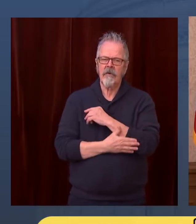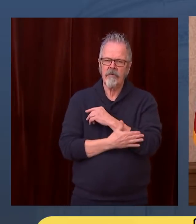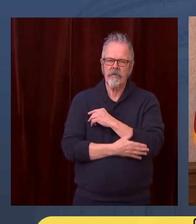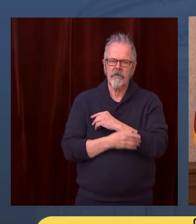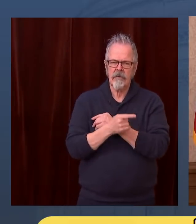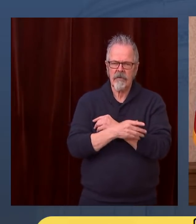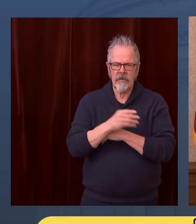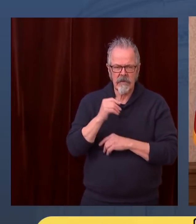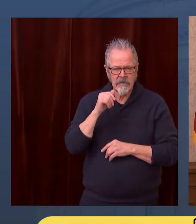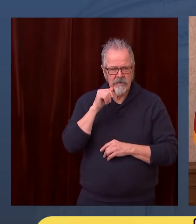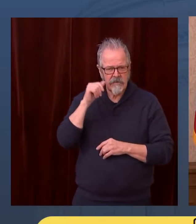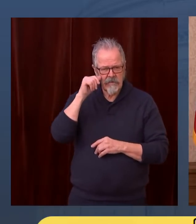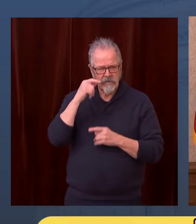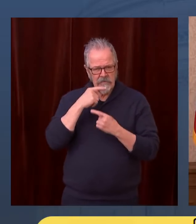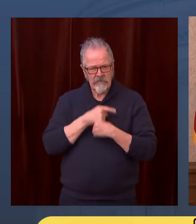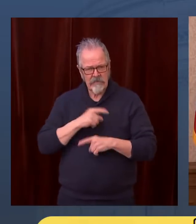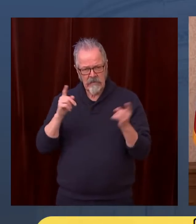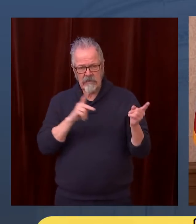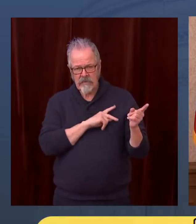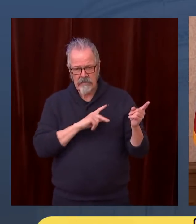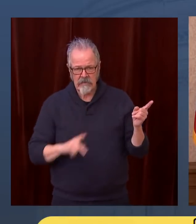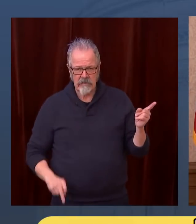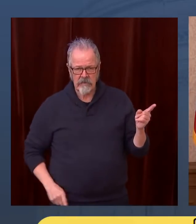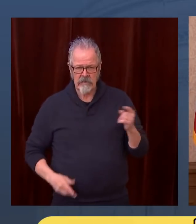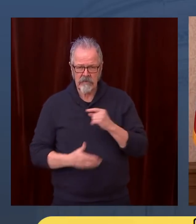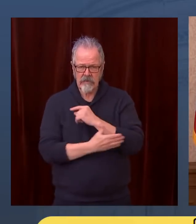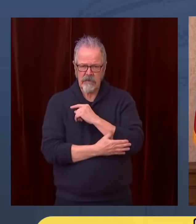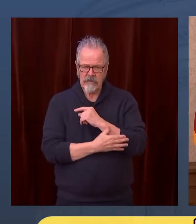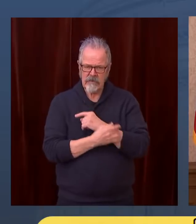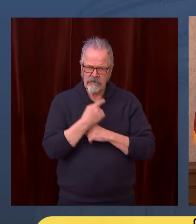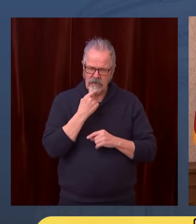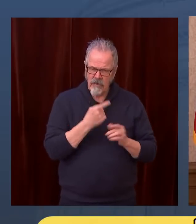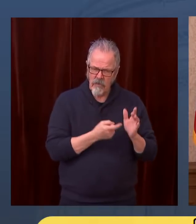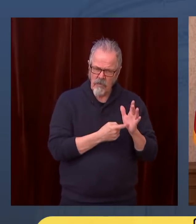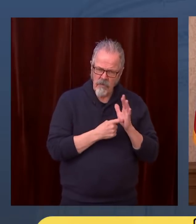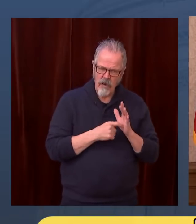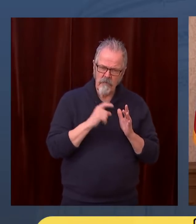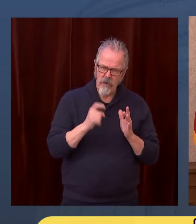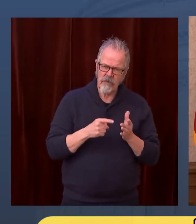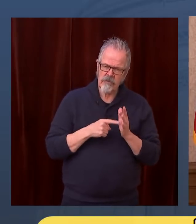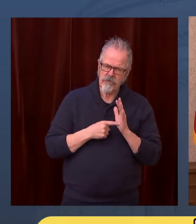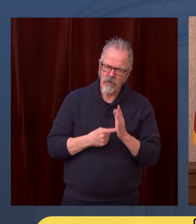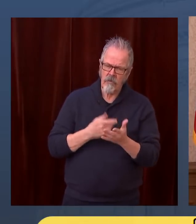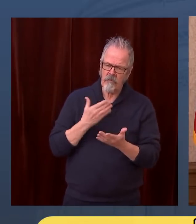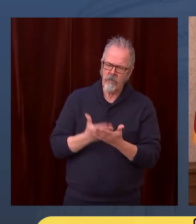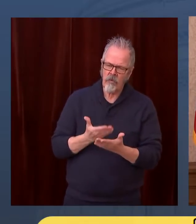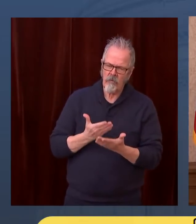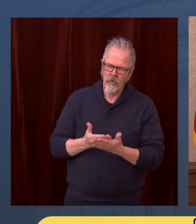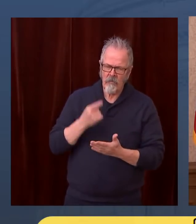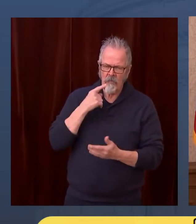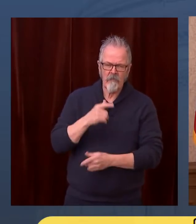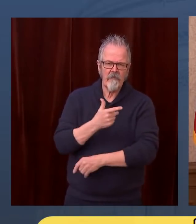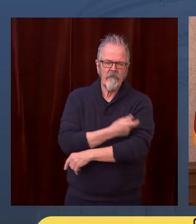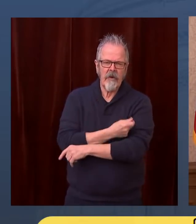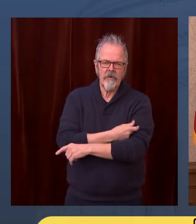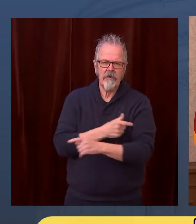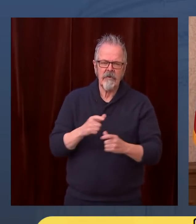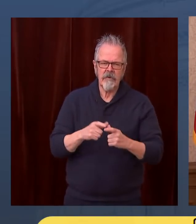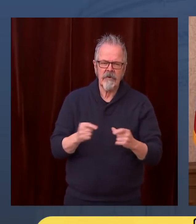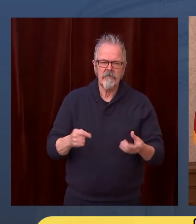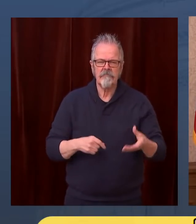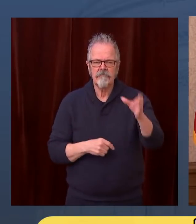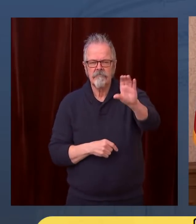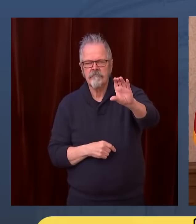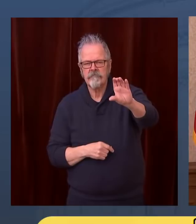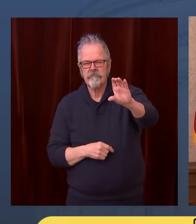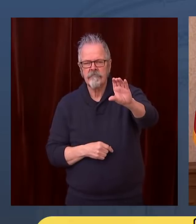yesterday's announcement about the end of the requirement to show vaccination proof continued to stress the need for masks